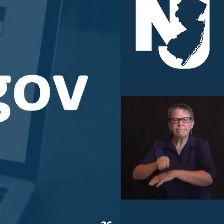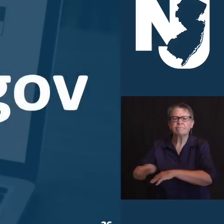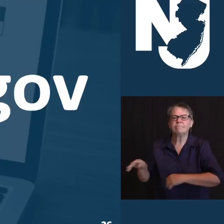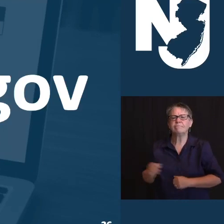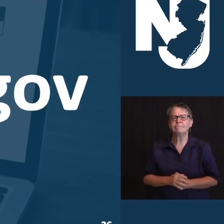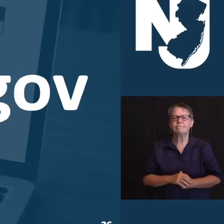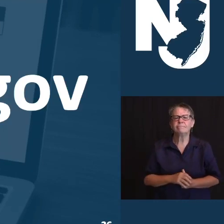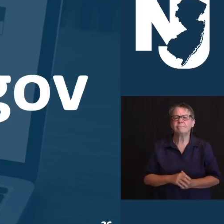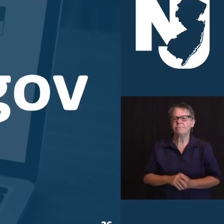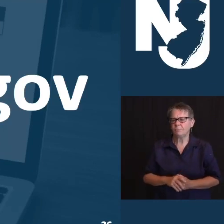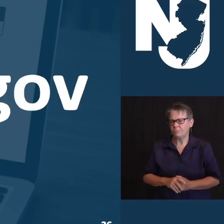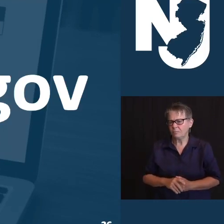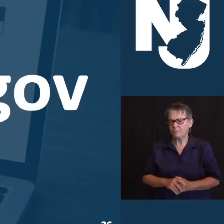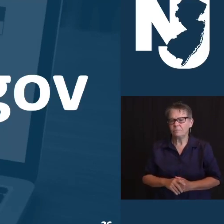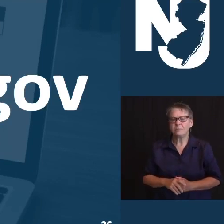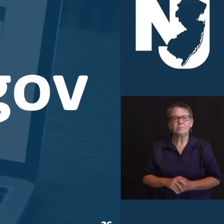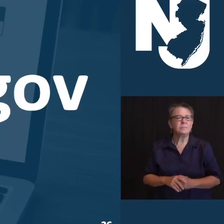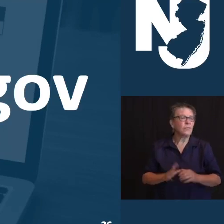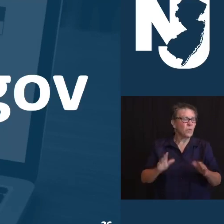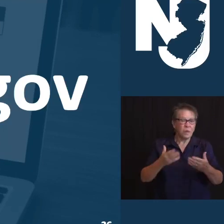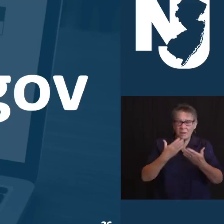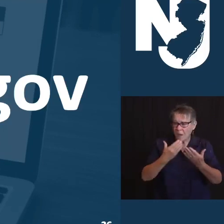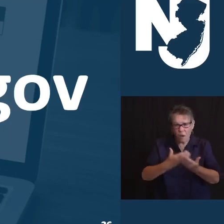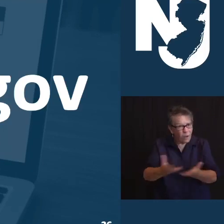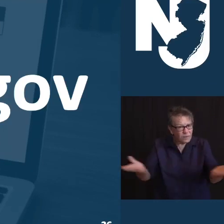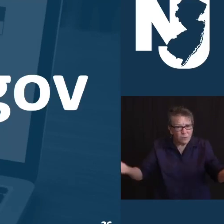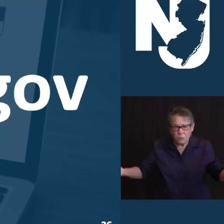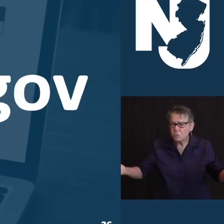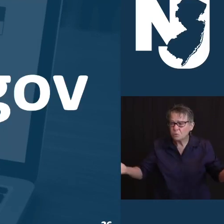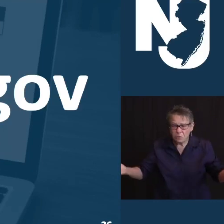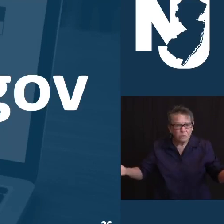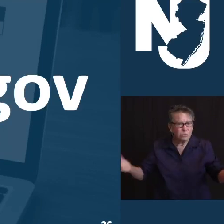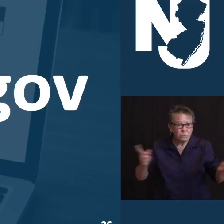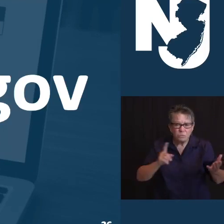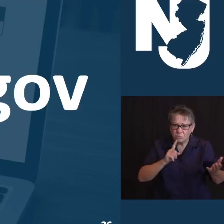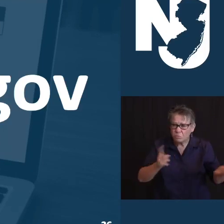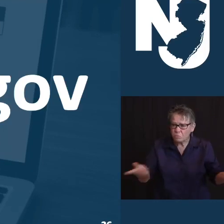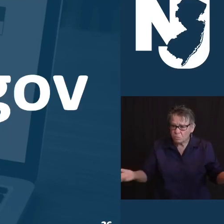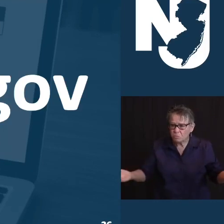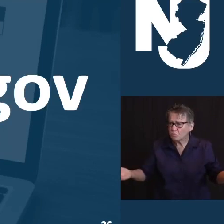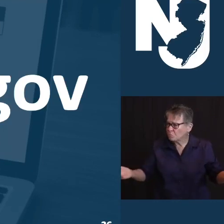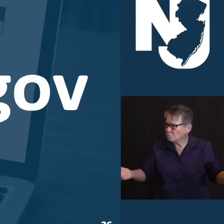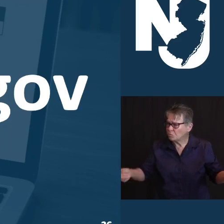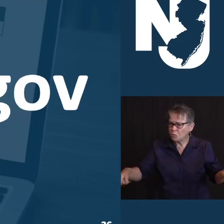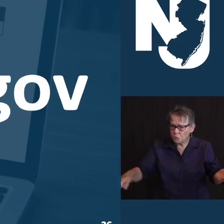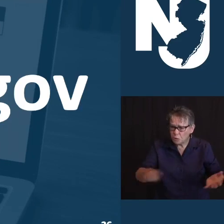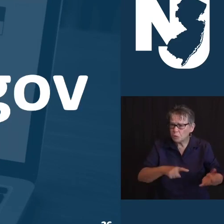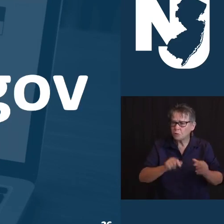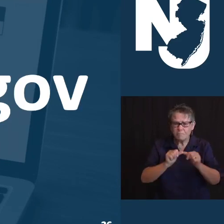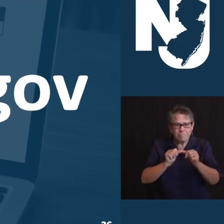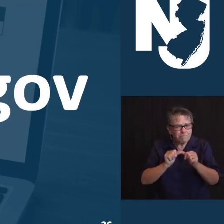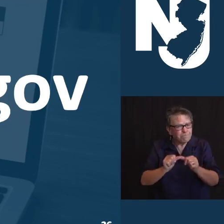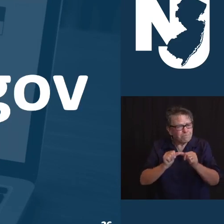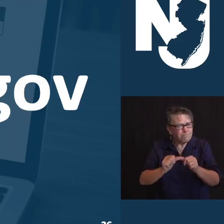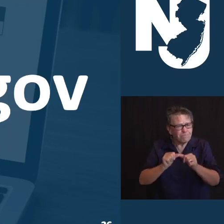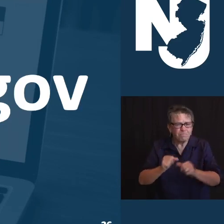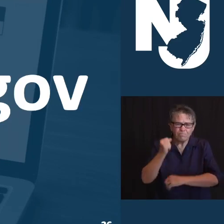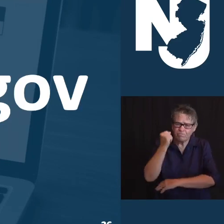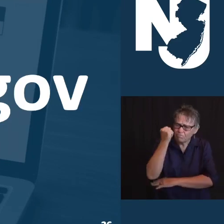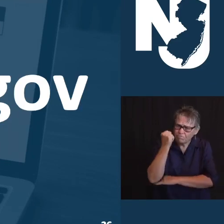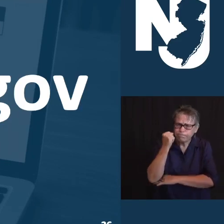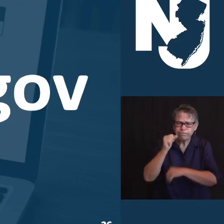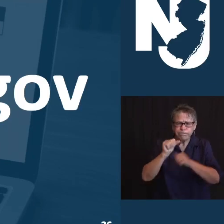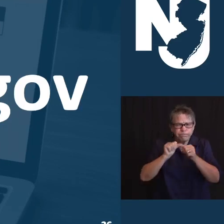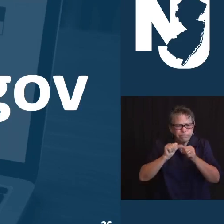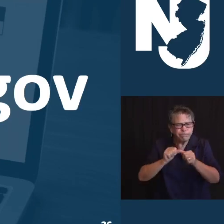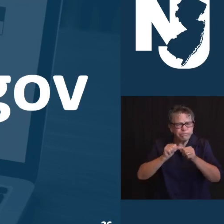doing to keep the faith that we will together defeat this virus, and for doing all the things that we need to do to see that, in